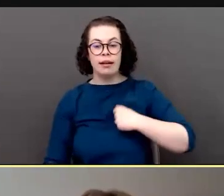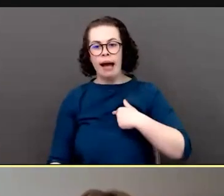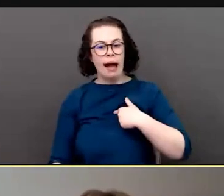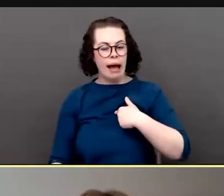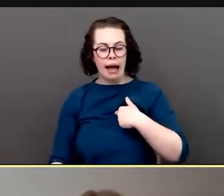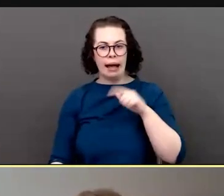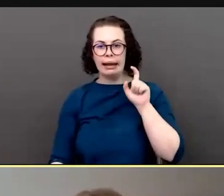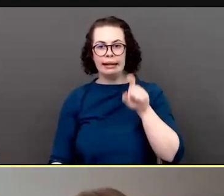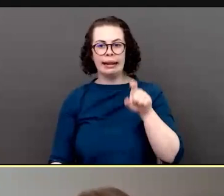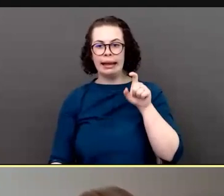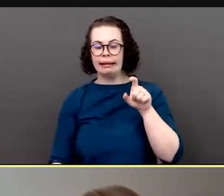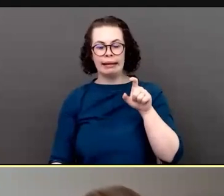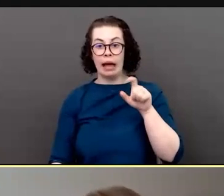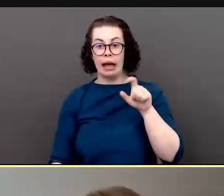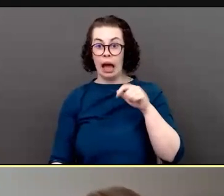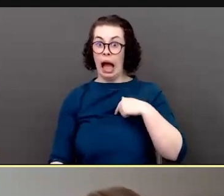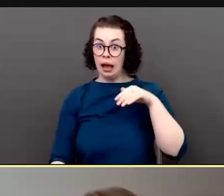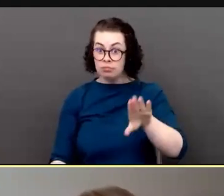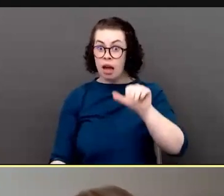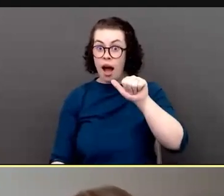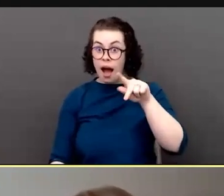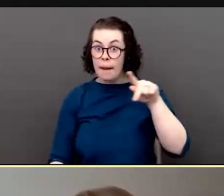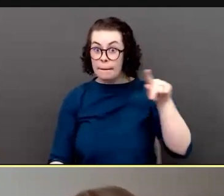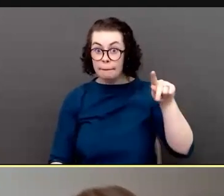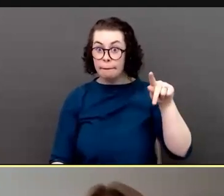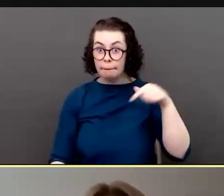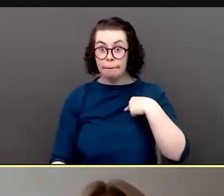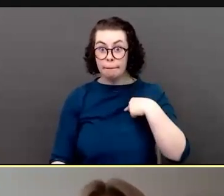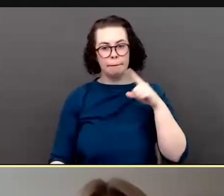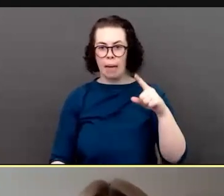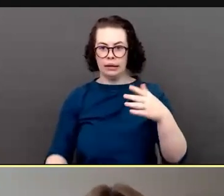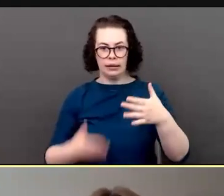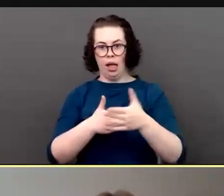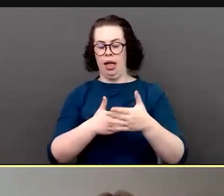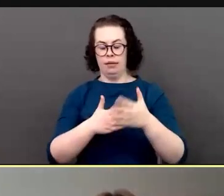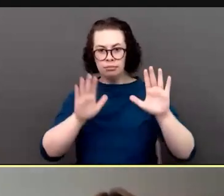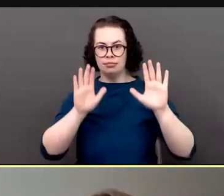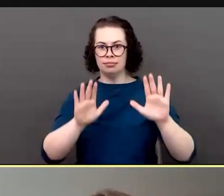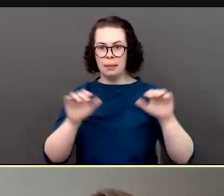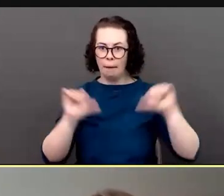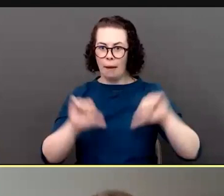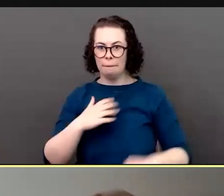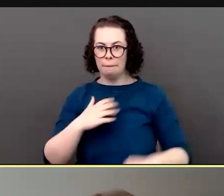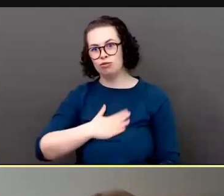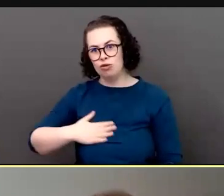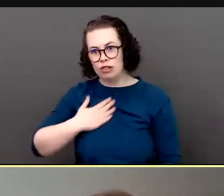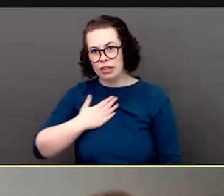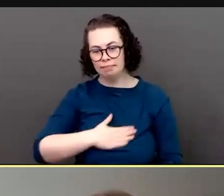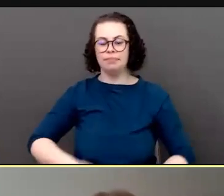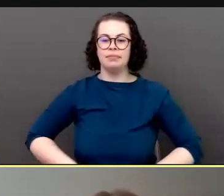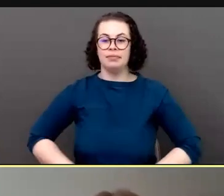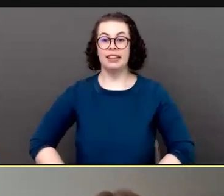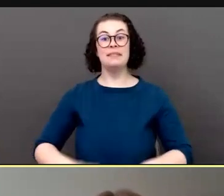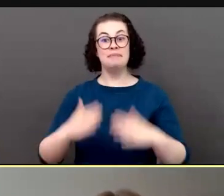Zoom application, but it obviously did not work the best. So thanks a